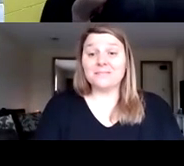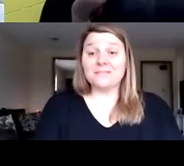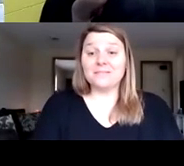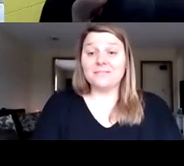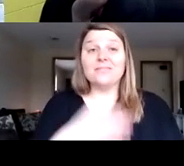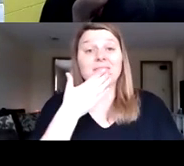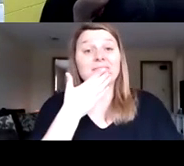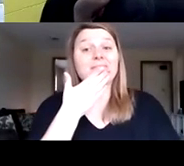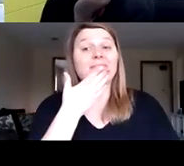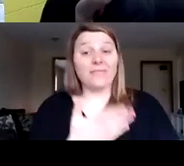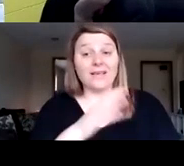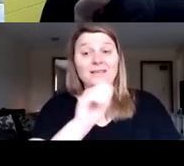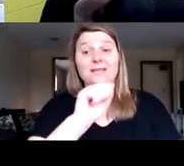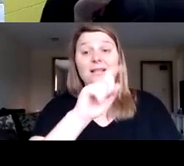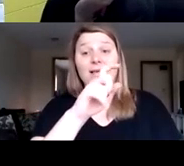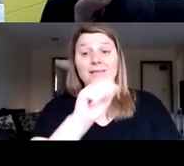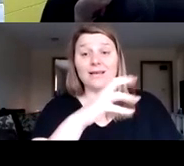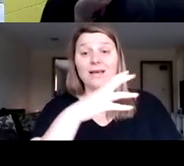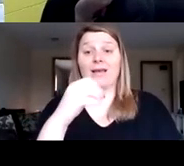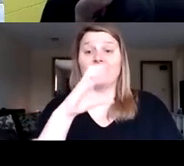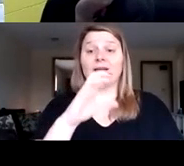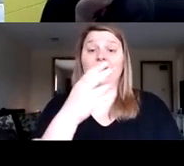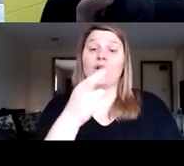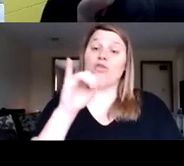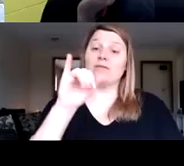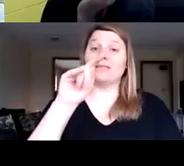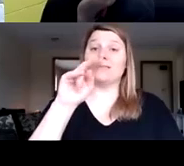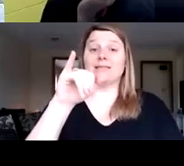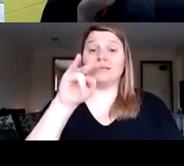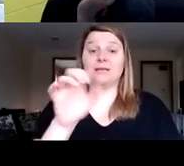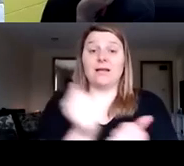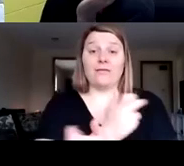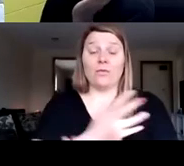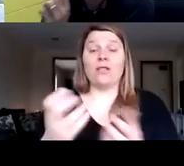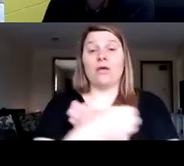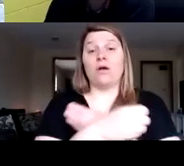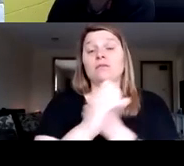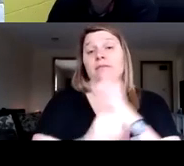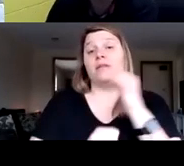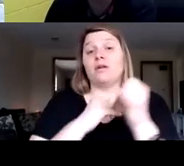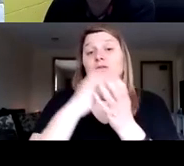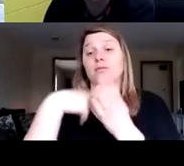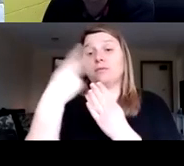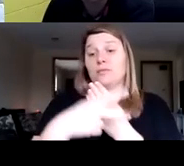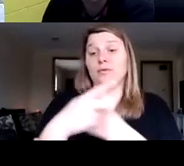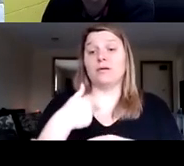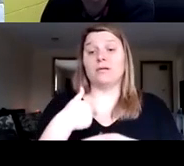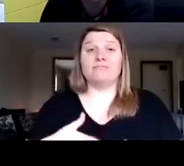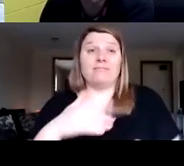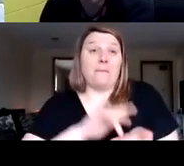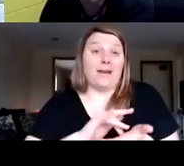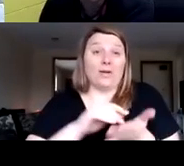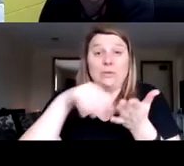Thanks a lot, Alexa. Thanks a lot, Christine, and everyone at the Office of International Programs. As a medical student here, I